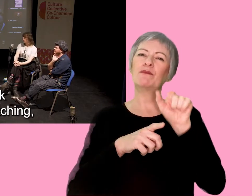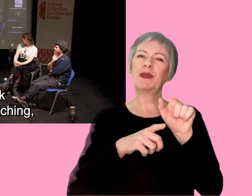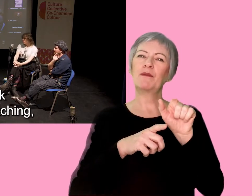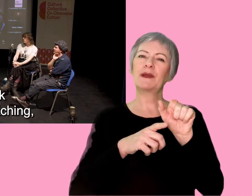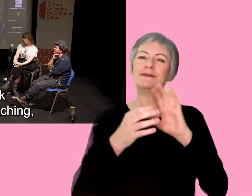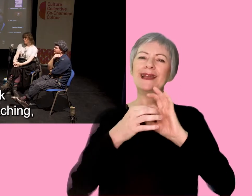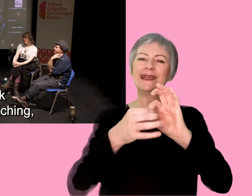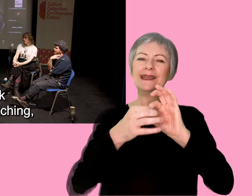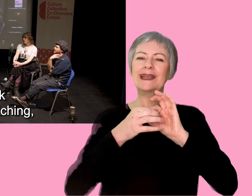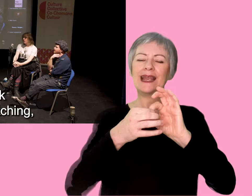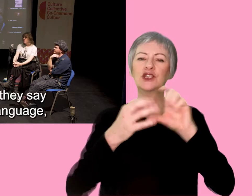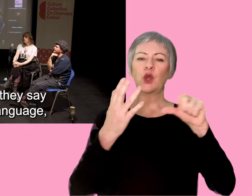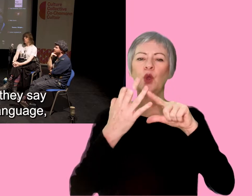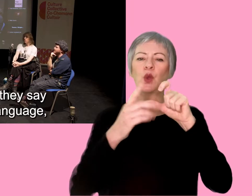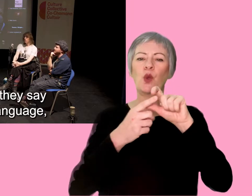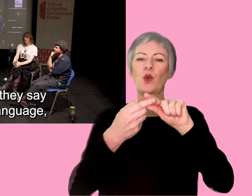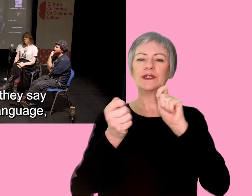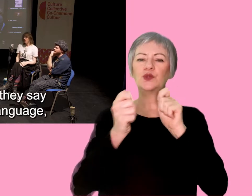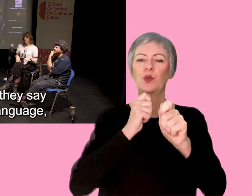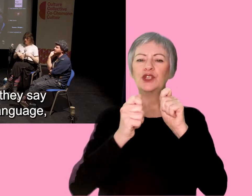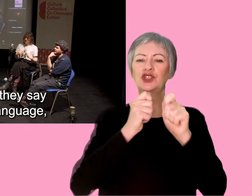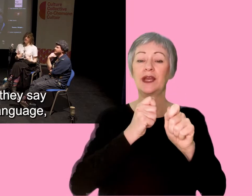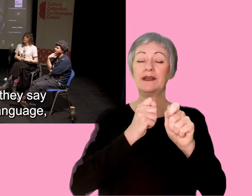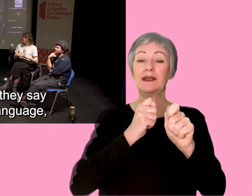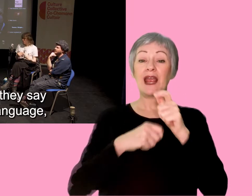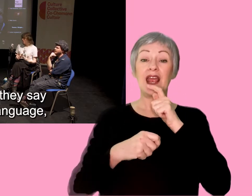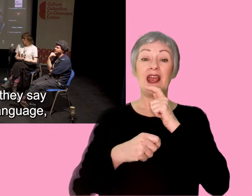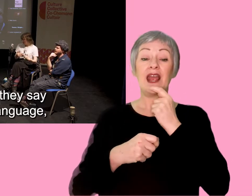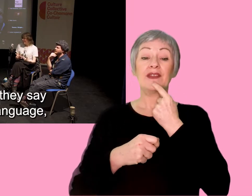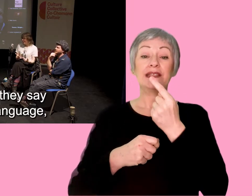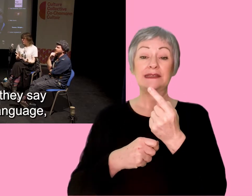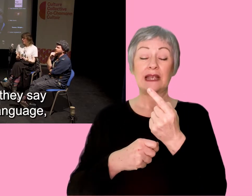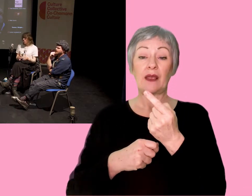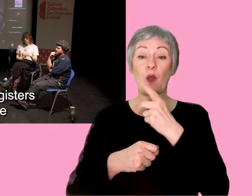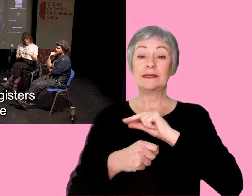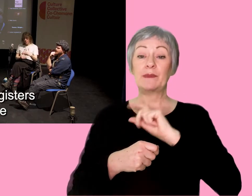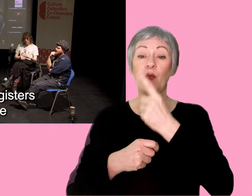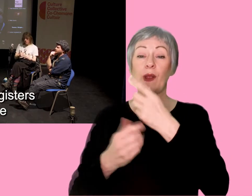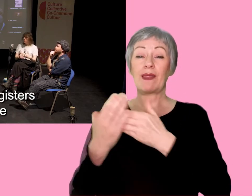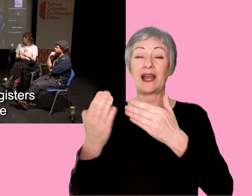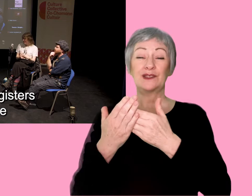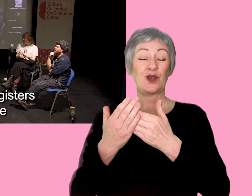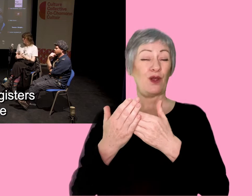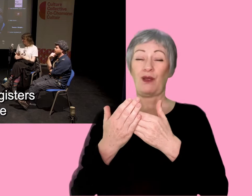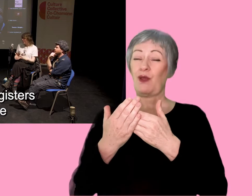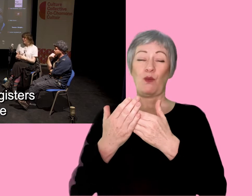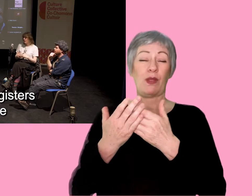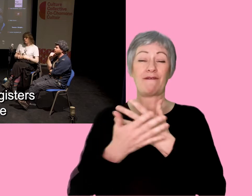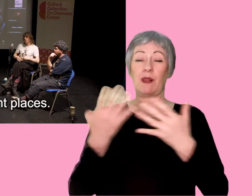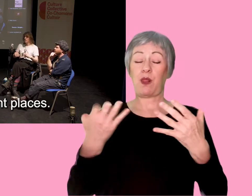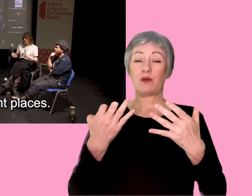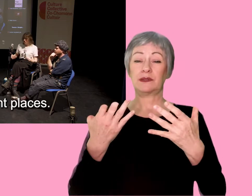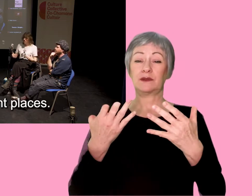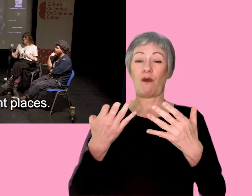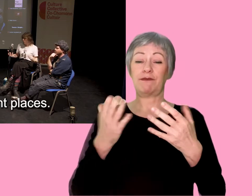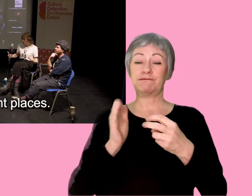in code switching. That most folk, even if they say they only speak one language, will have multiple registers of that language